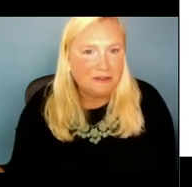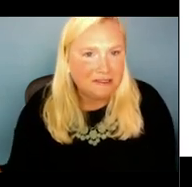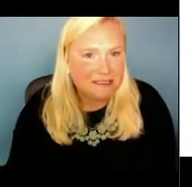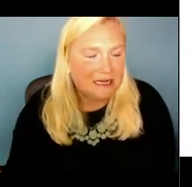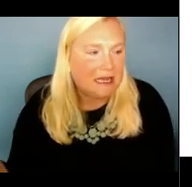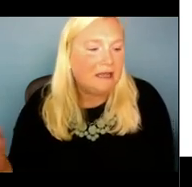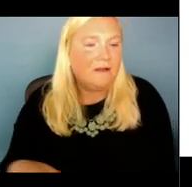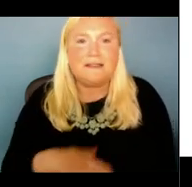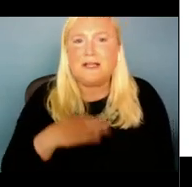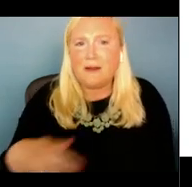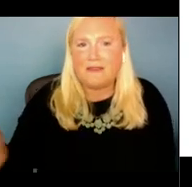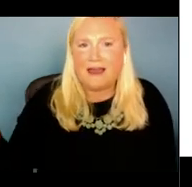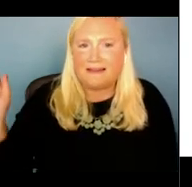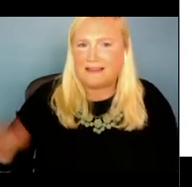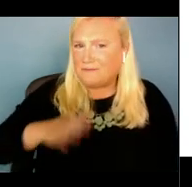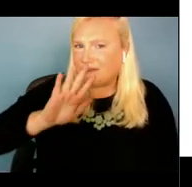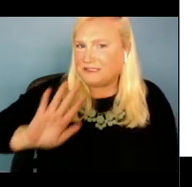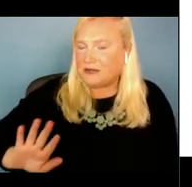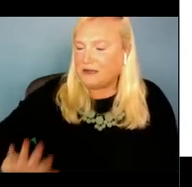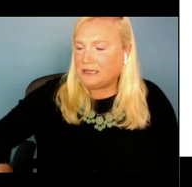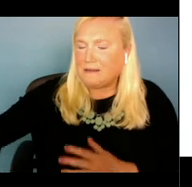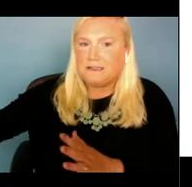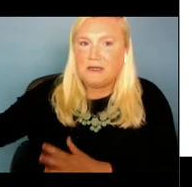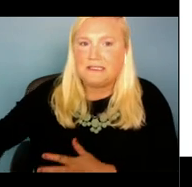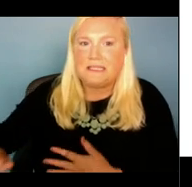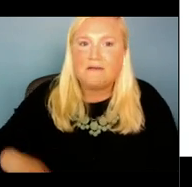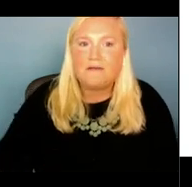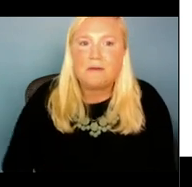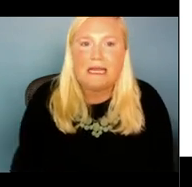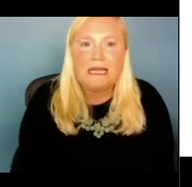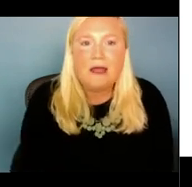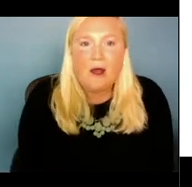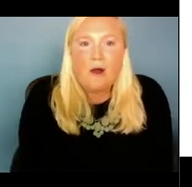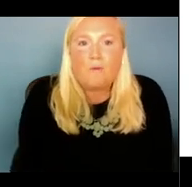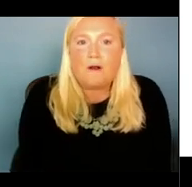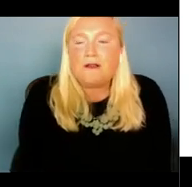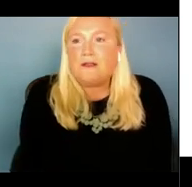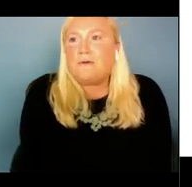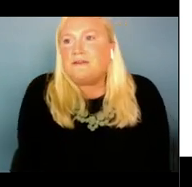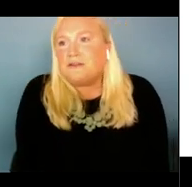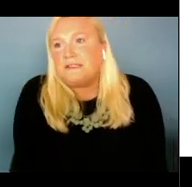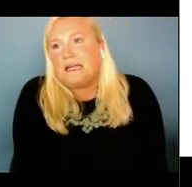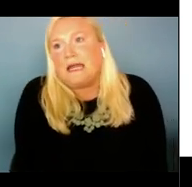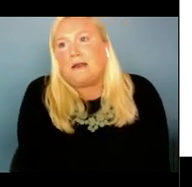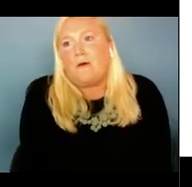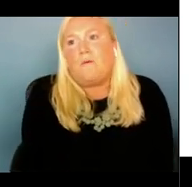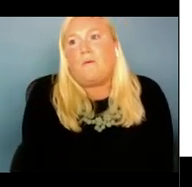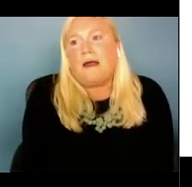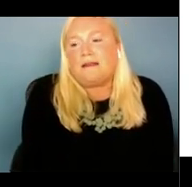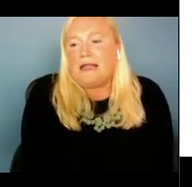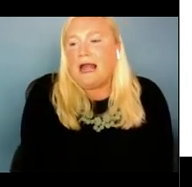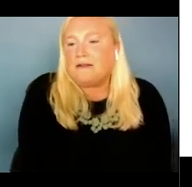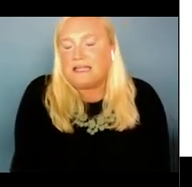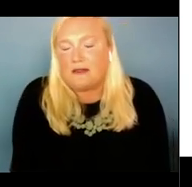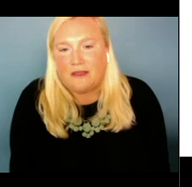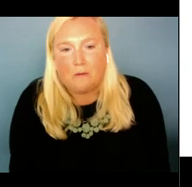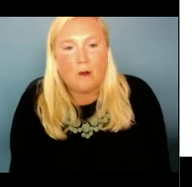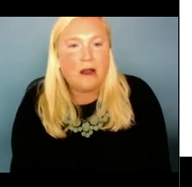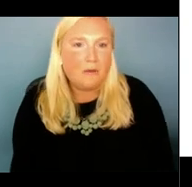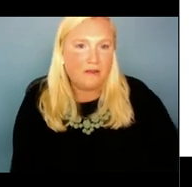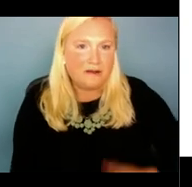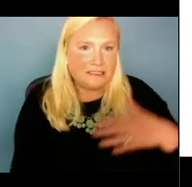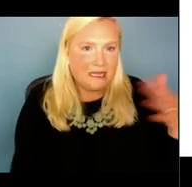what are you interested in? Let's talk about that. Like the stuttering thing, let's put aside for a minute. What are you interested in? What, like, how